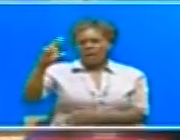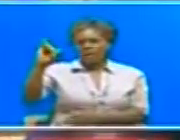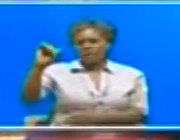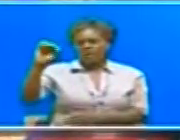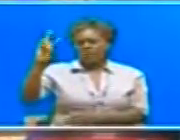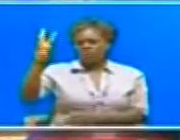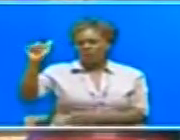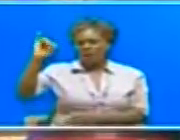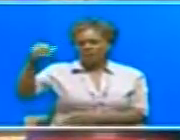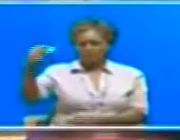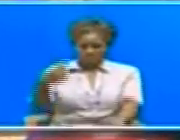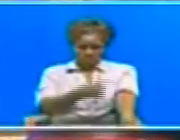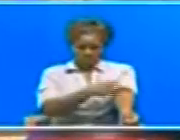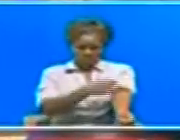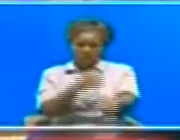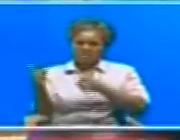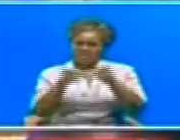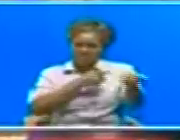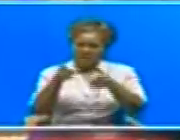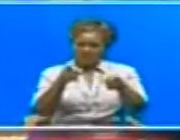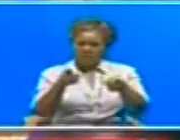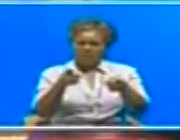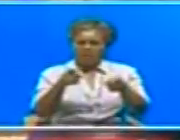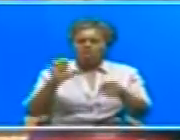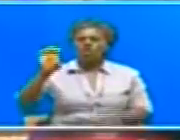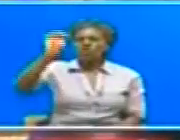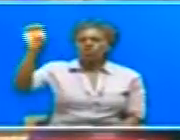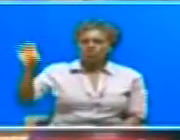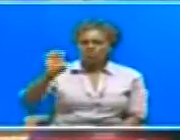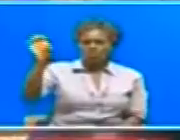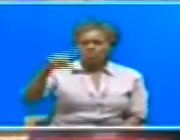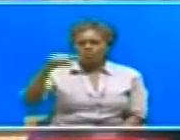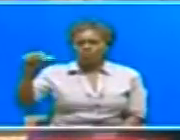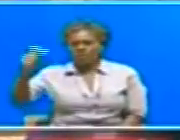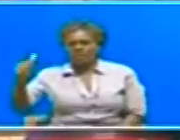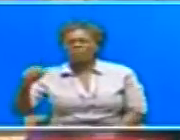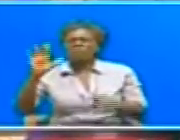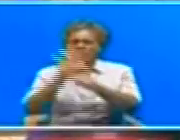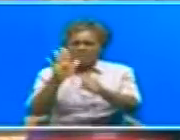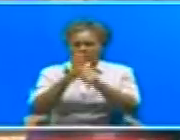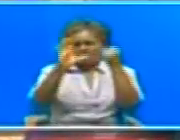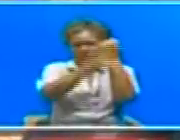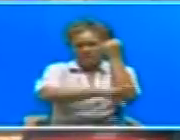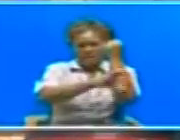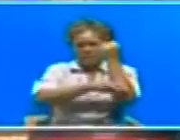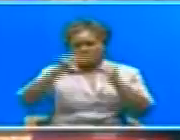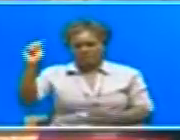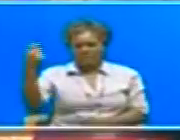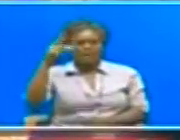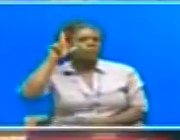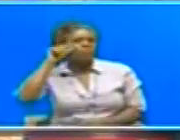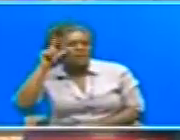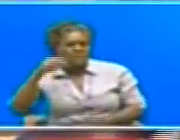Lamihadarati. Mm-hmm. You know, we had to travel all over Europe. We had to go to Netherlands, Belgium, yes, Kenya, in Kenya,